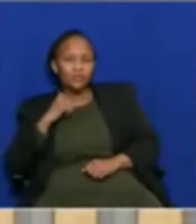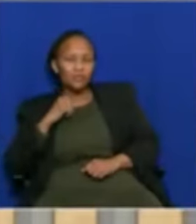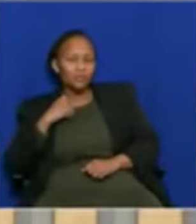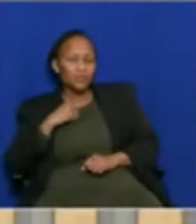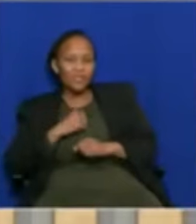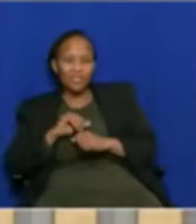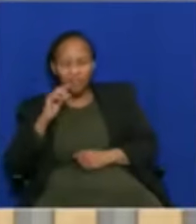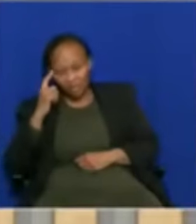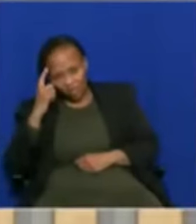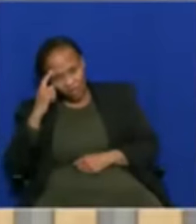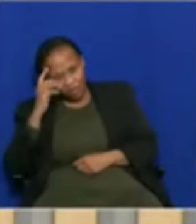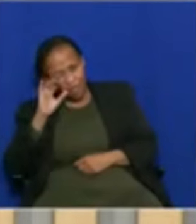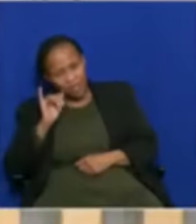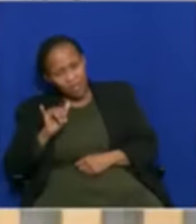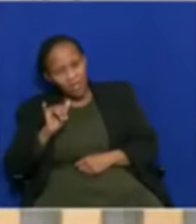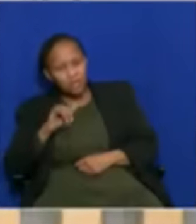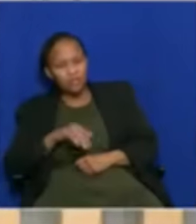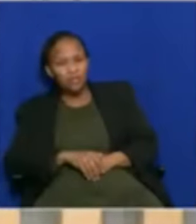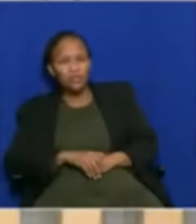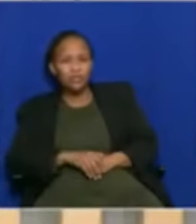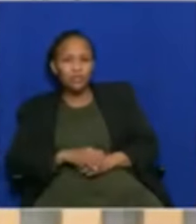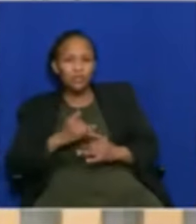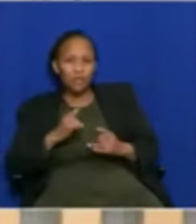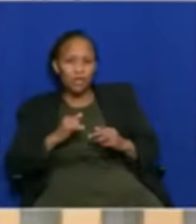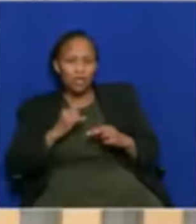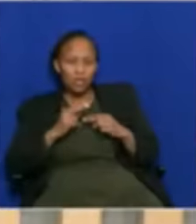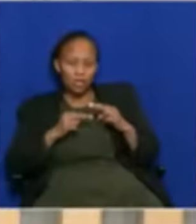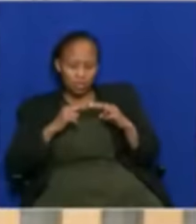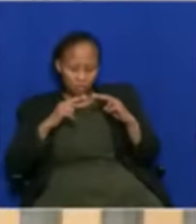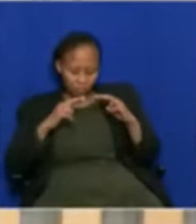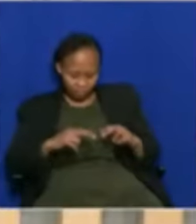here, in retrospect, do you think it was proper for you to have done that?